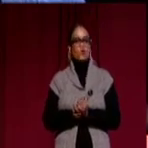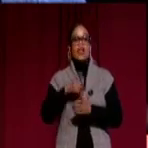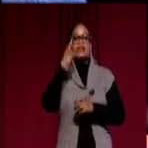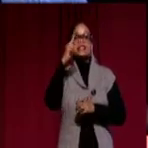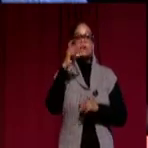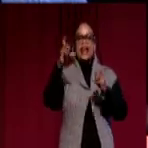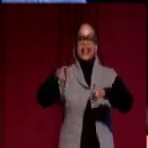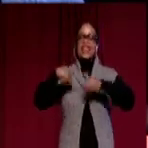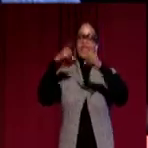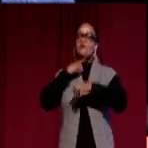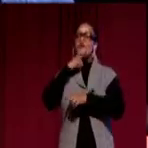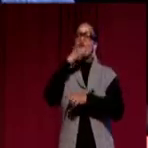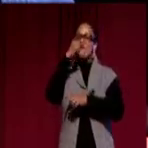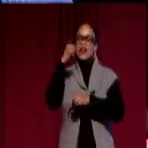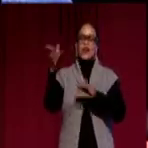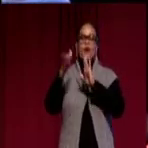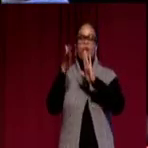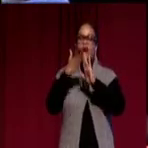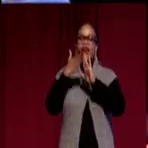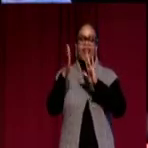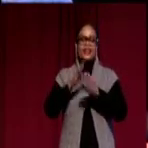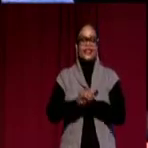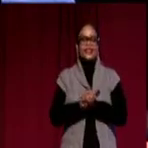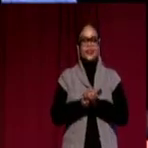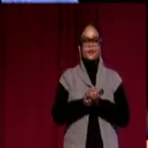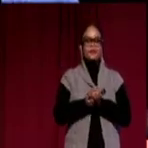Somebody give him a real praise.